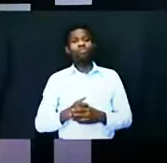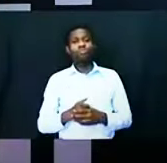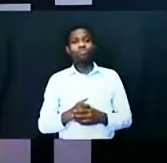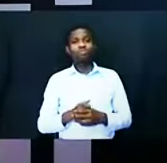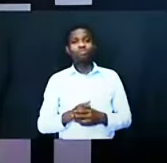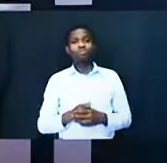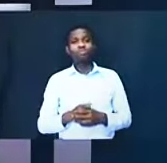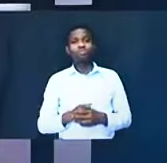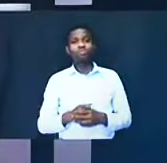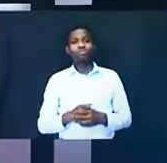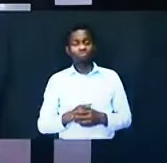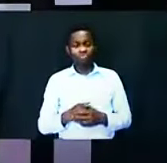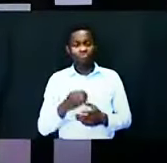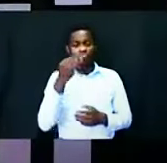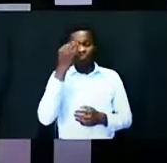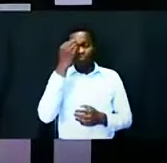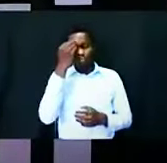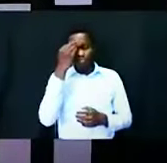my singlet.